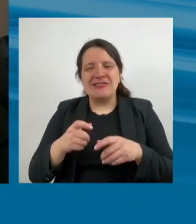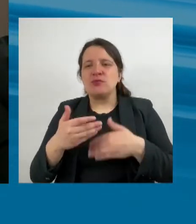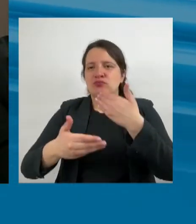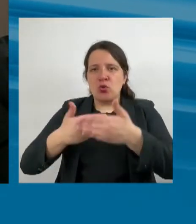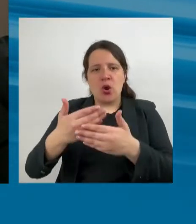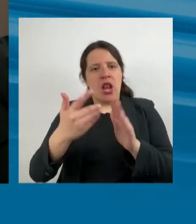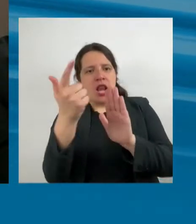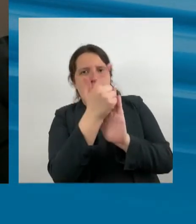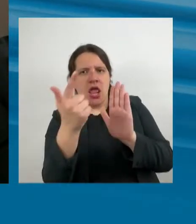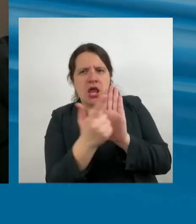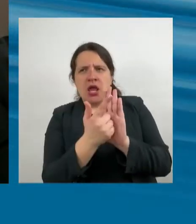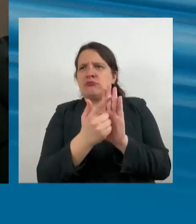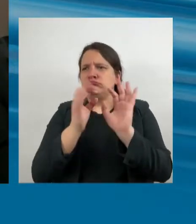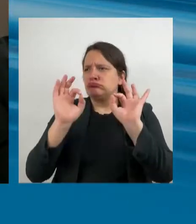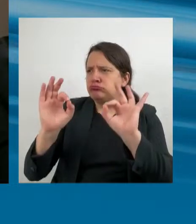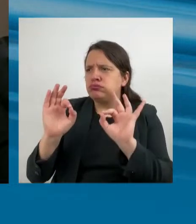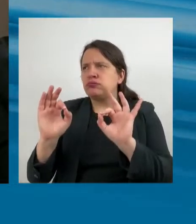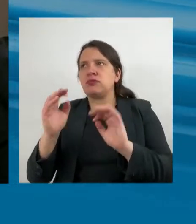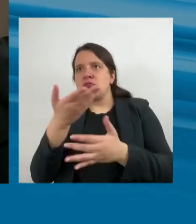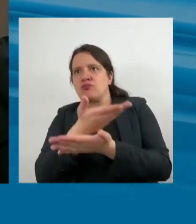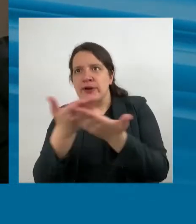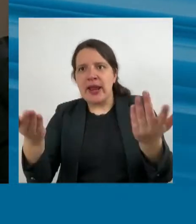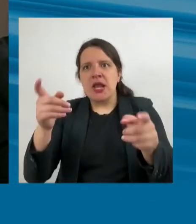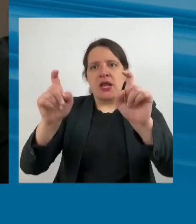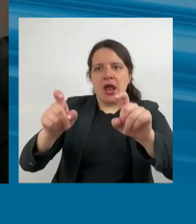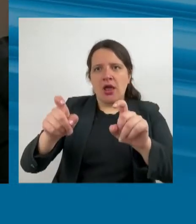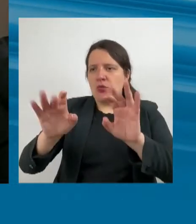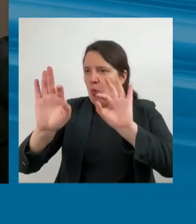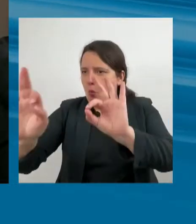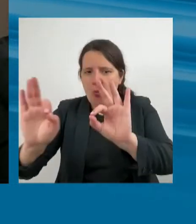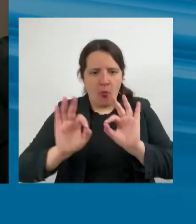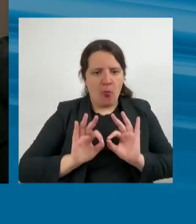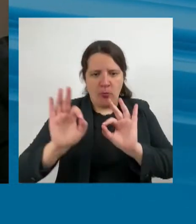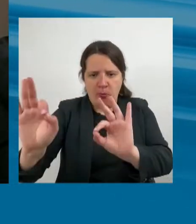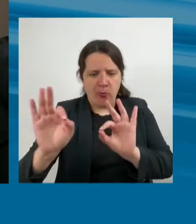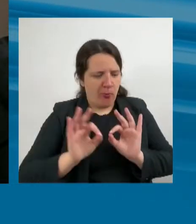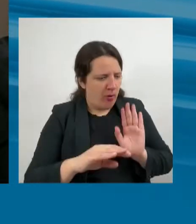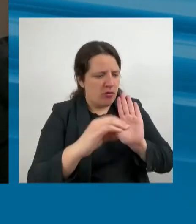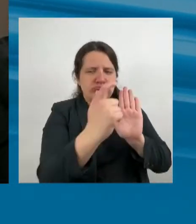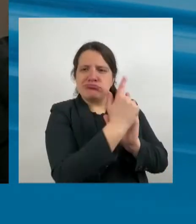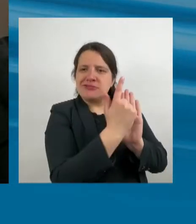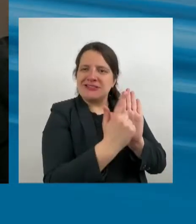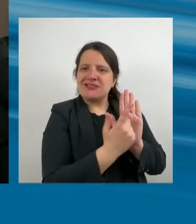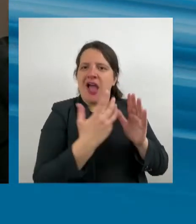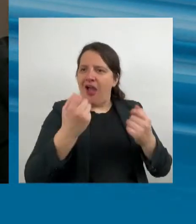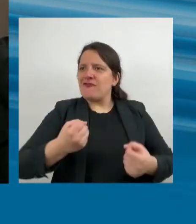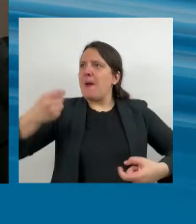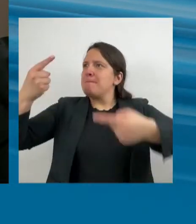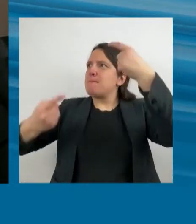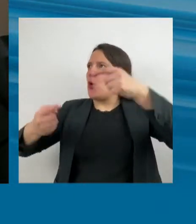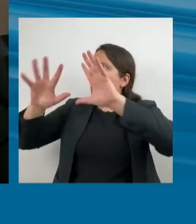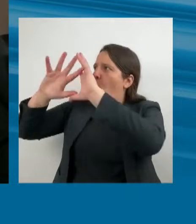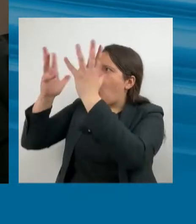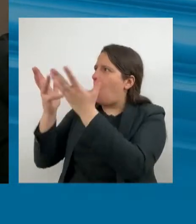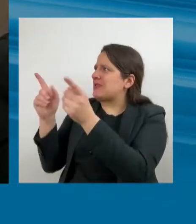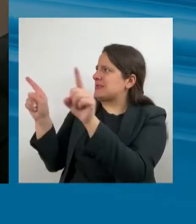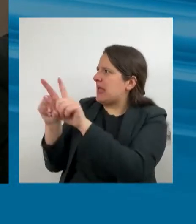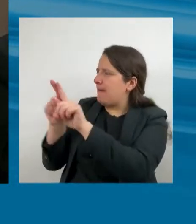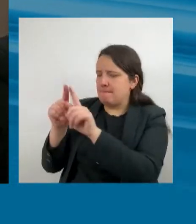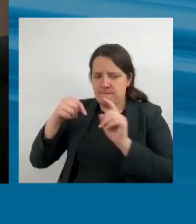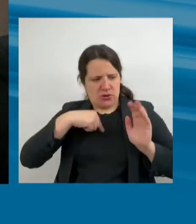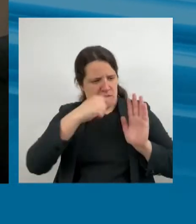the people of the country. So I think there is need for us to look at our national programs, look at